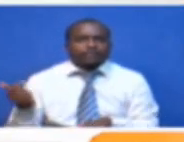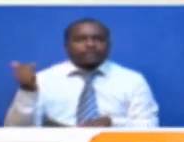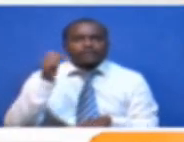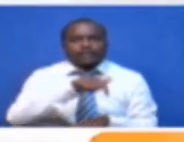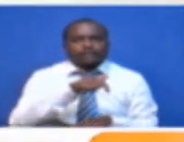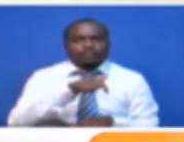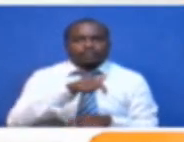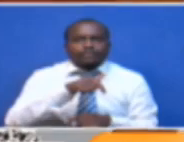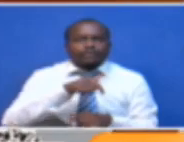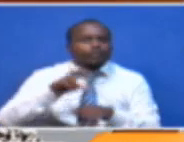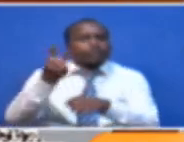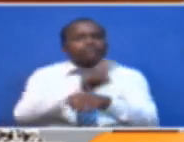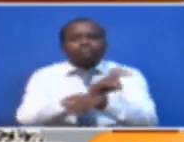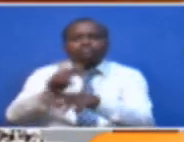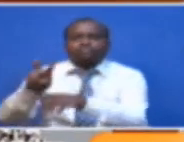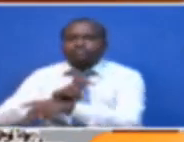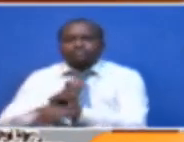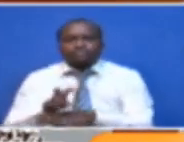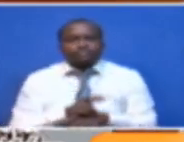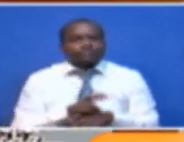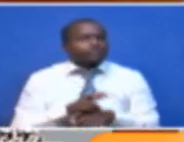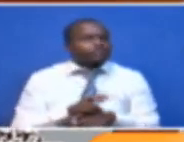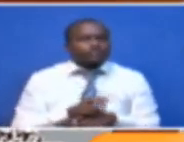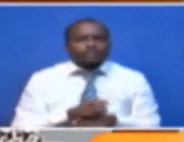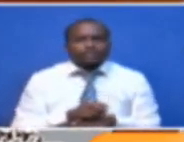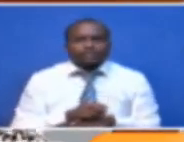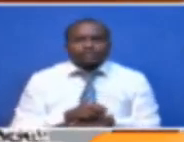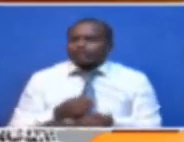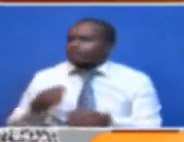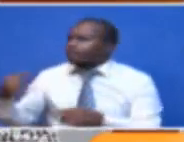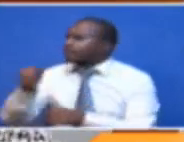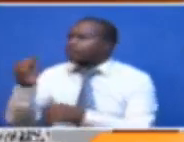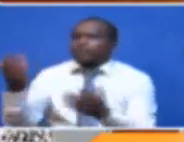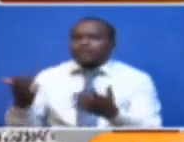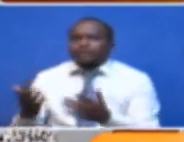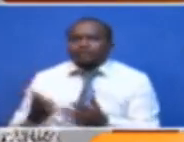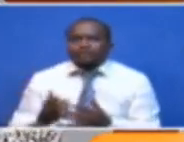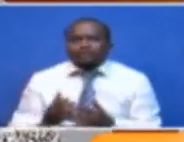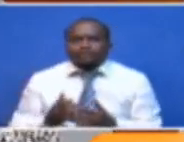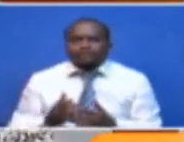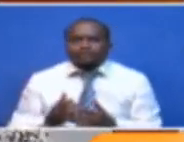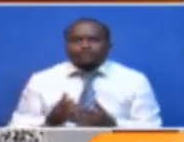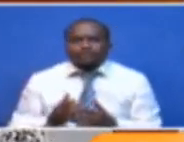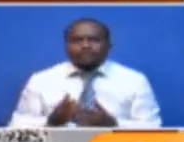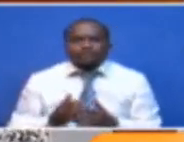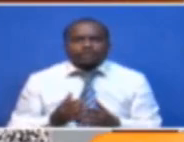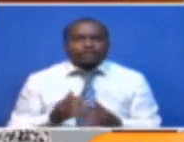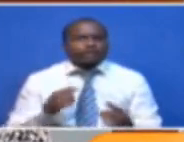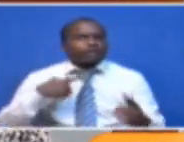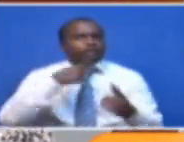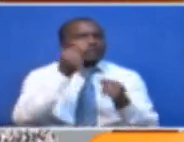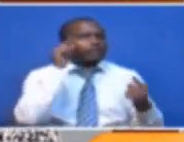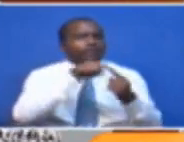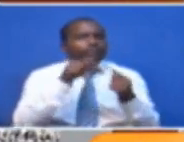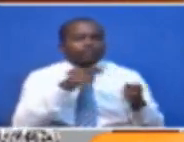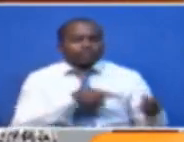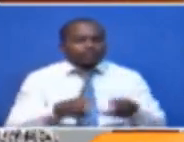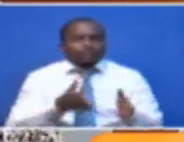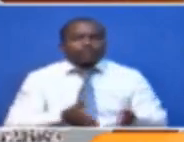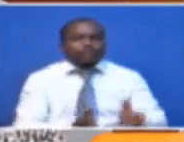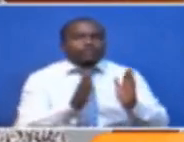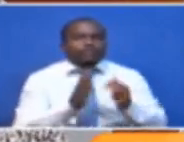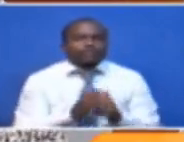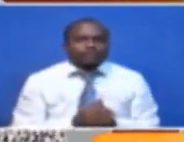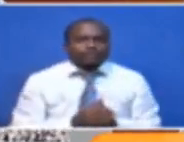damage. Went come on, around where? Yeah, he went up to River Road. Yeah. But there